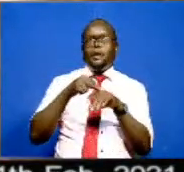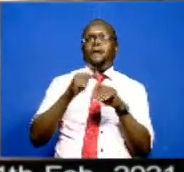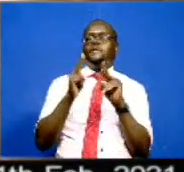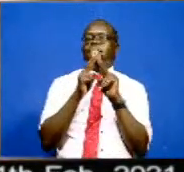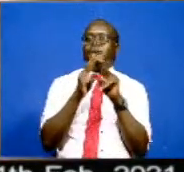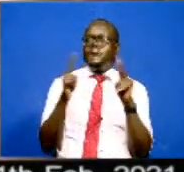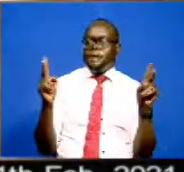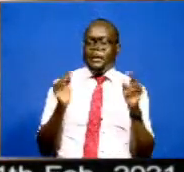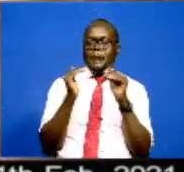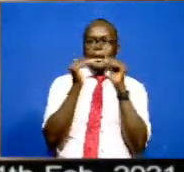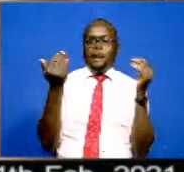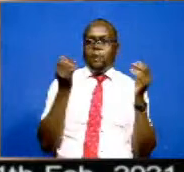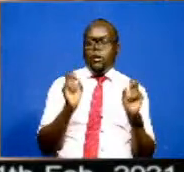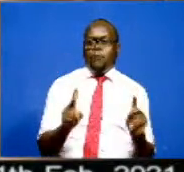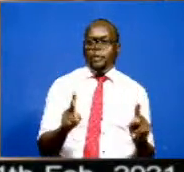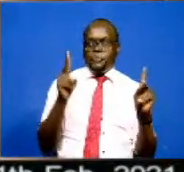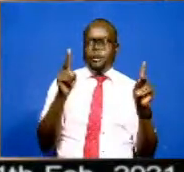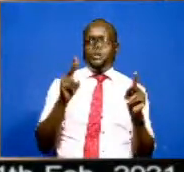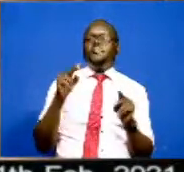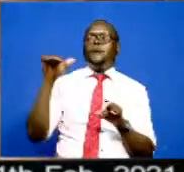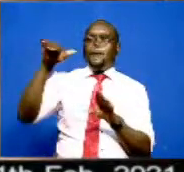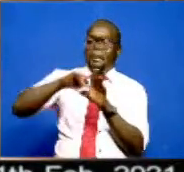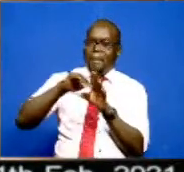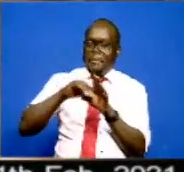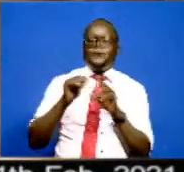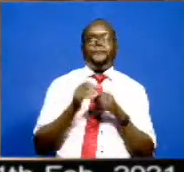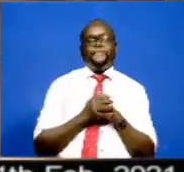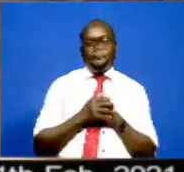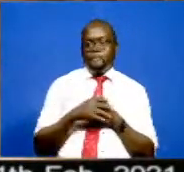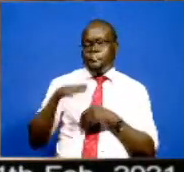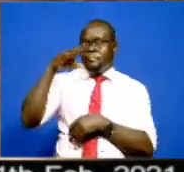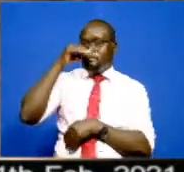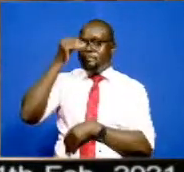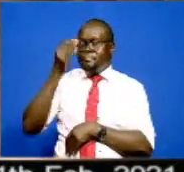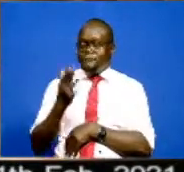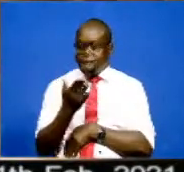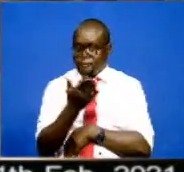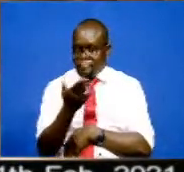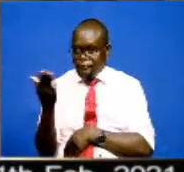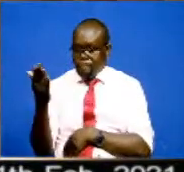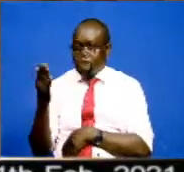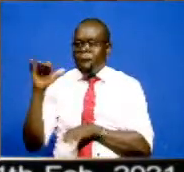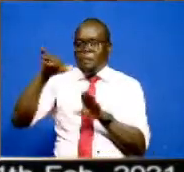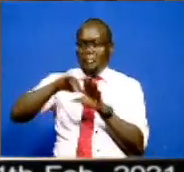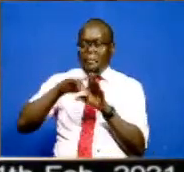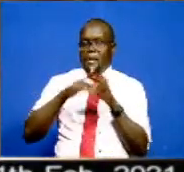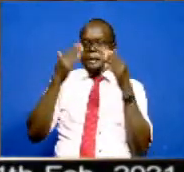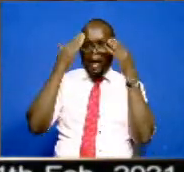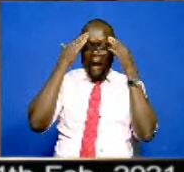Equal Opportunity. Honorable members, Honorable Speaker, as members will be aware,